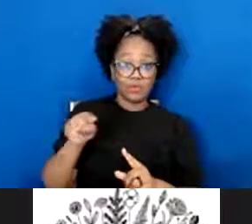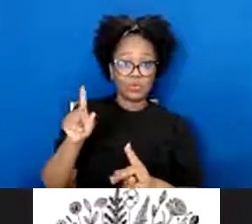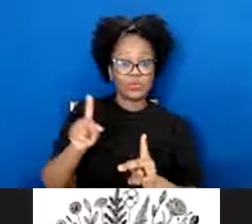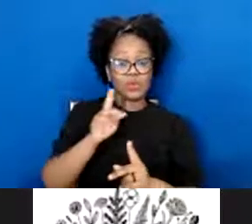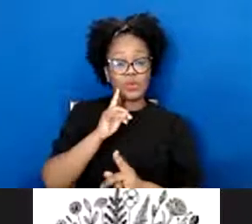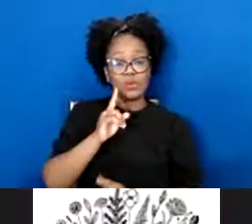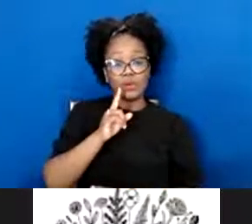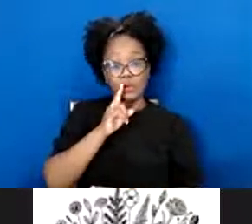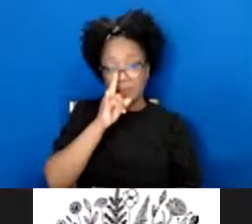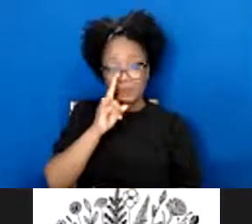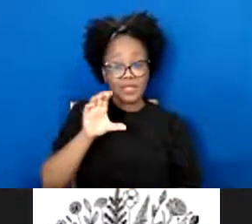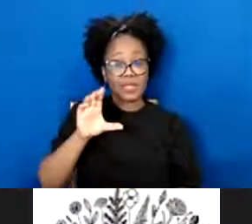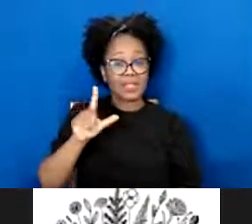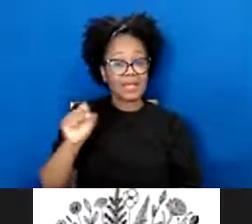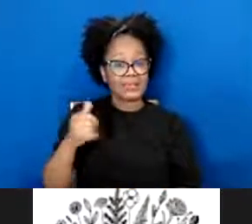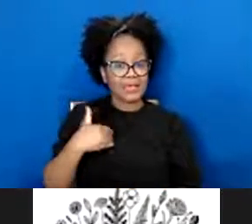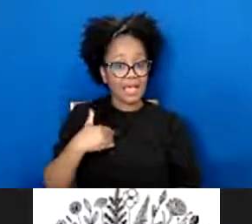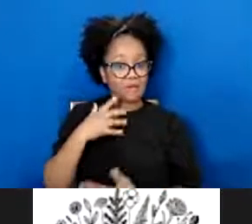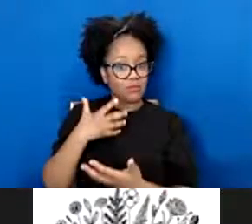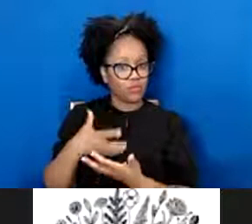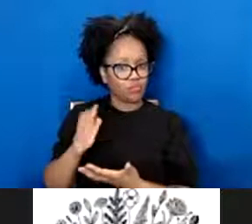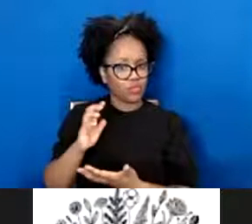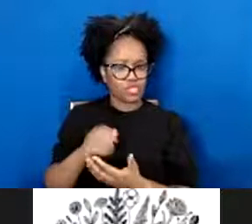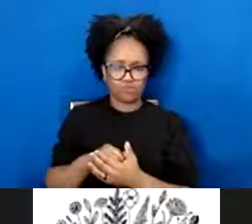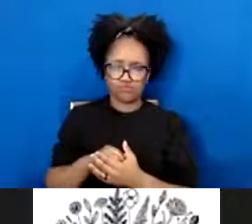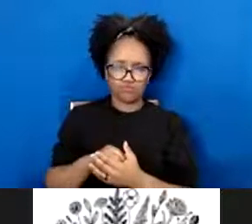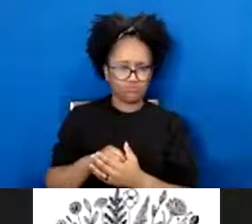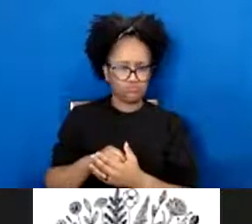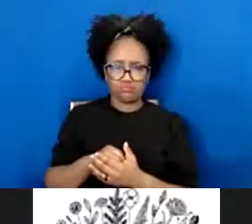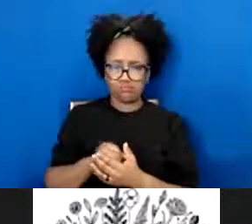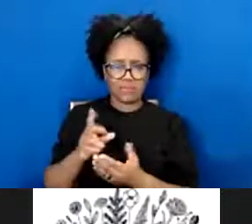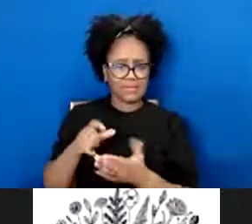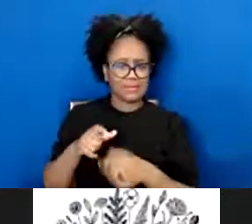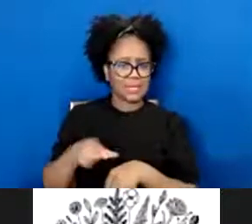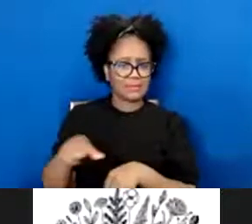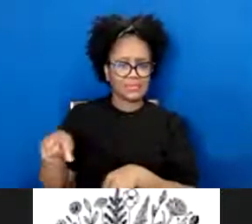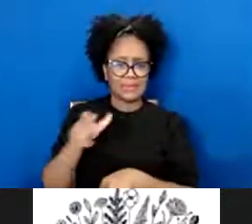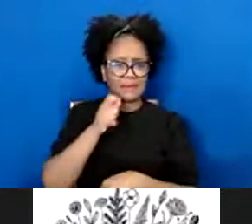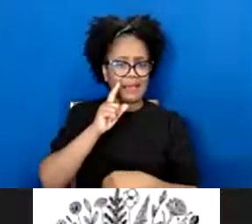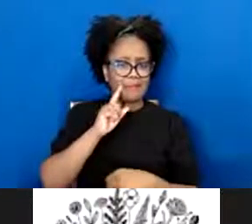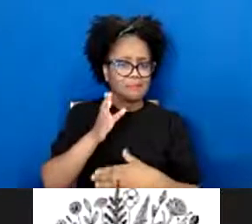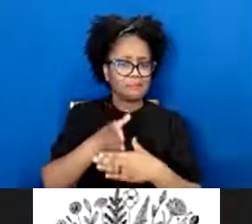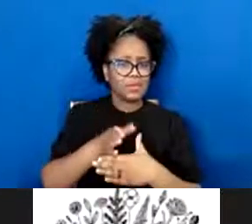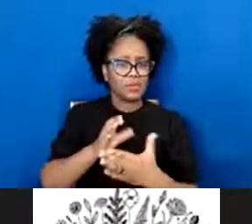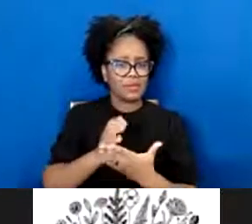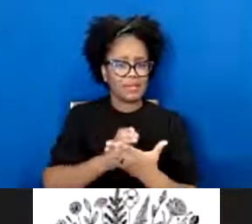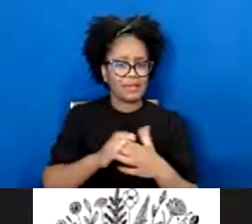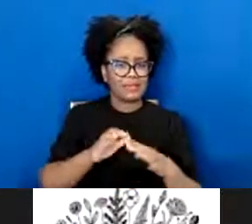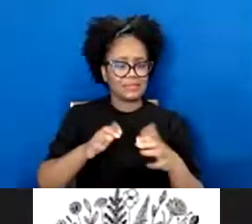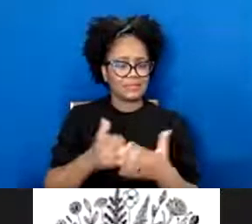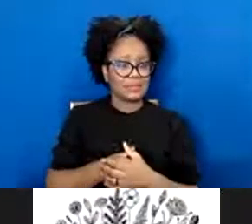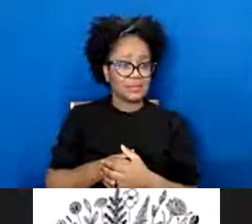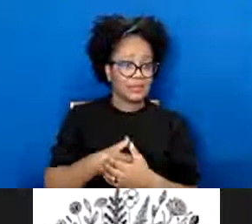but are not near about even middle class based on what they get back from these institutions. And my mama was teaching